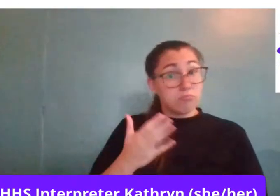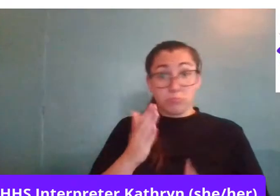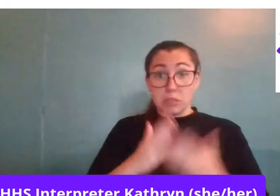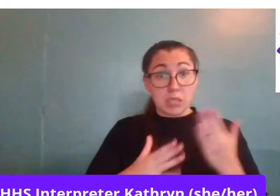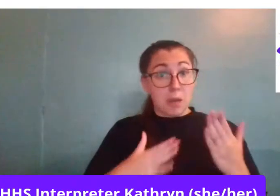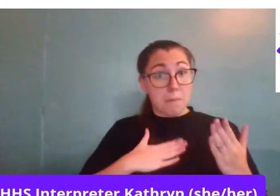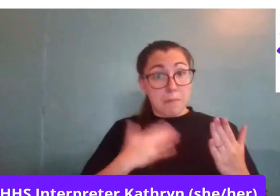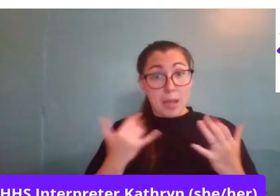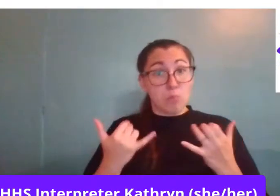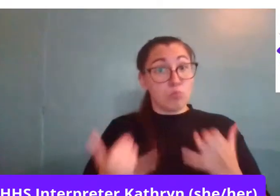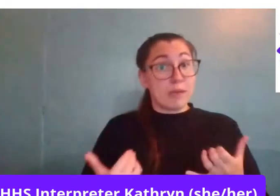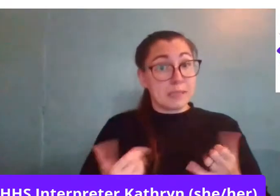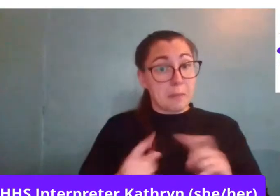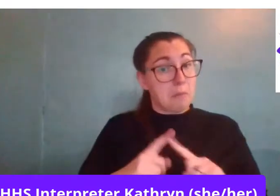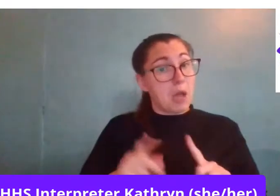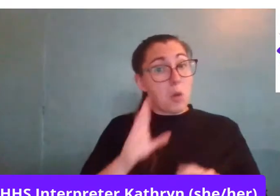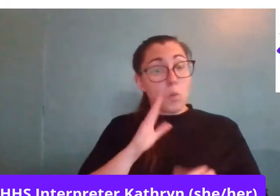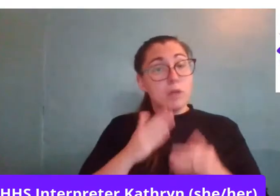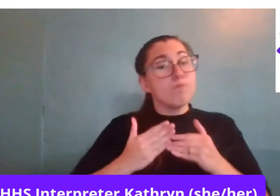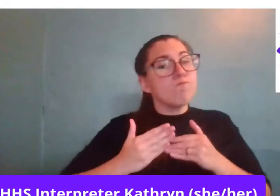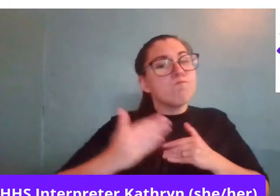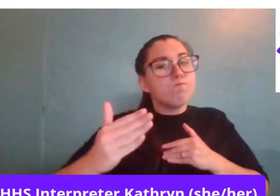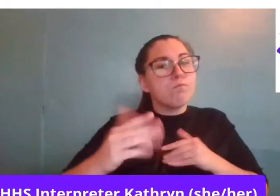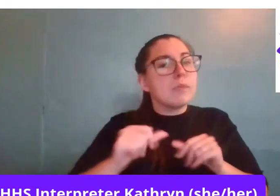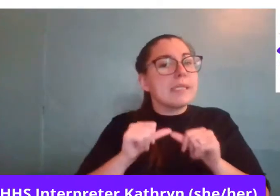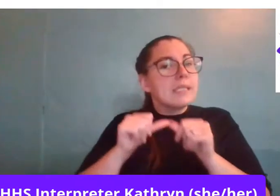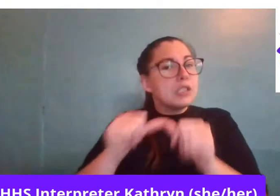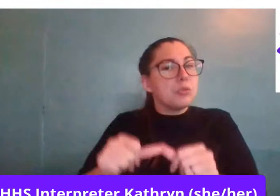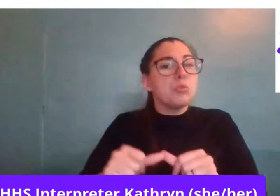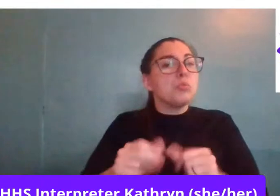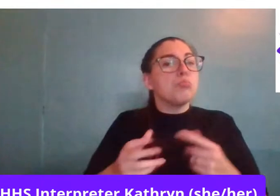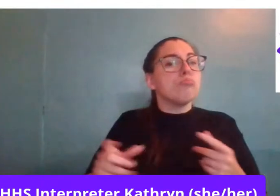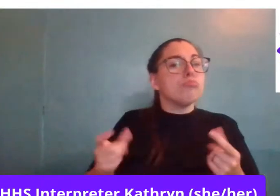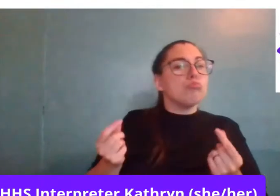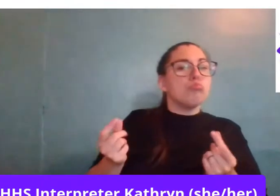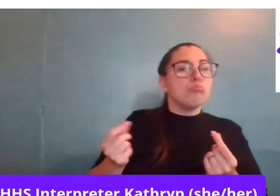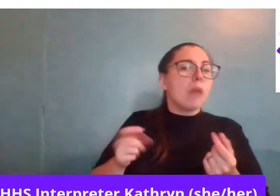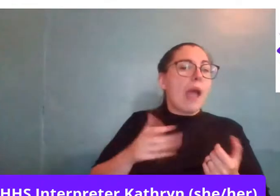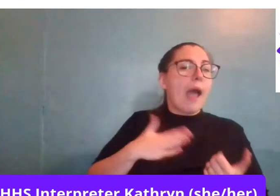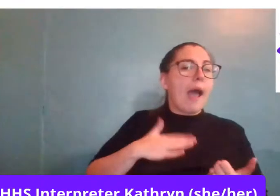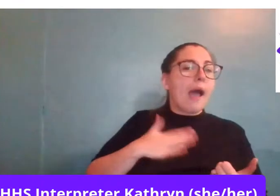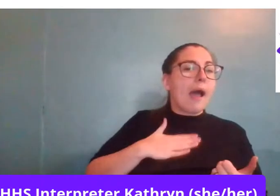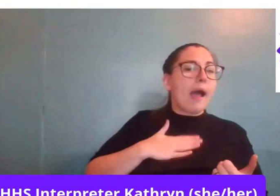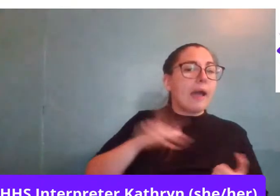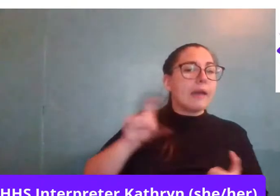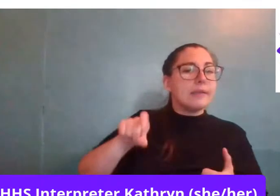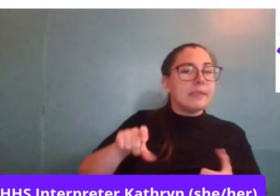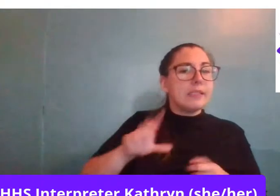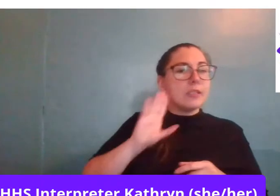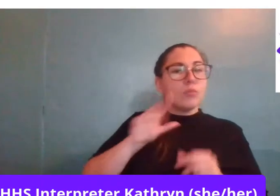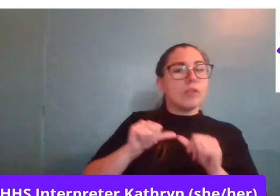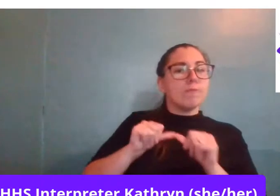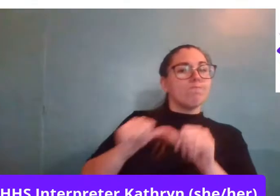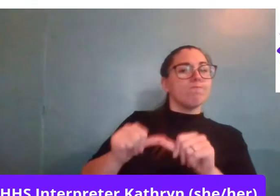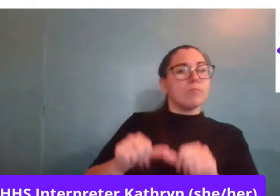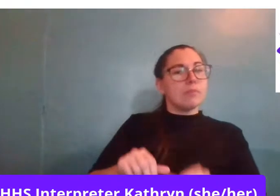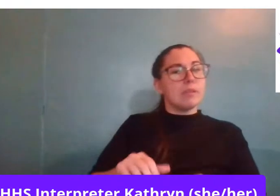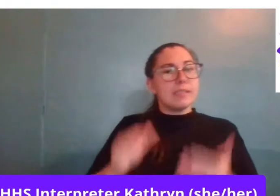But I just continue on and do what I need to do in life and, put a smile on people's